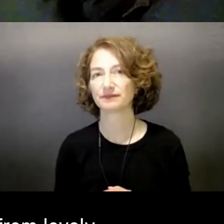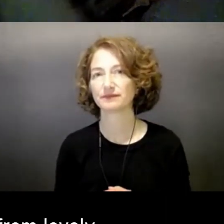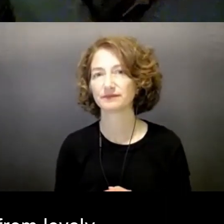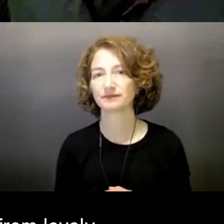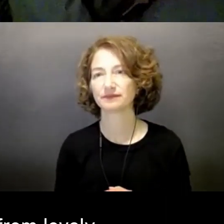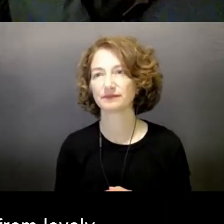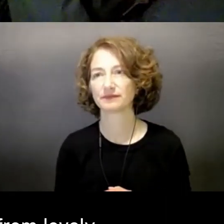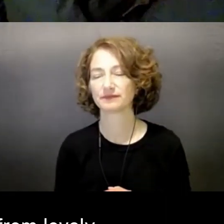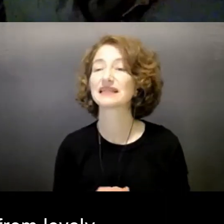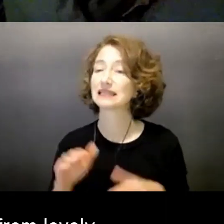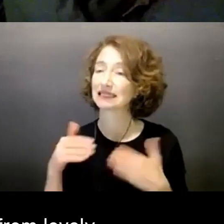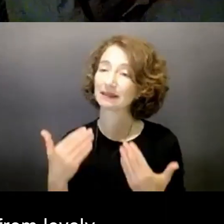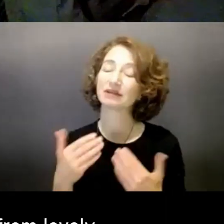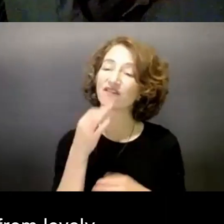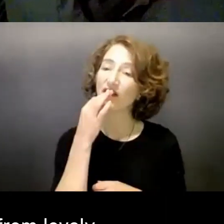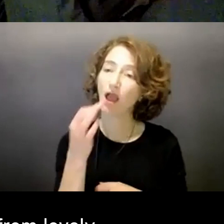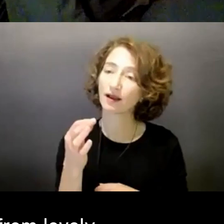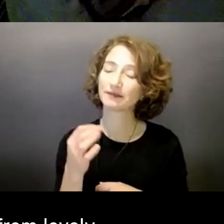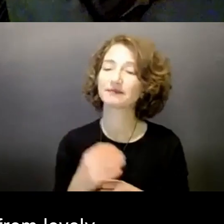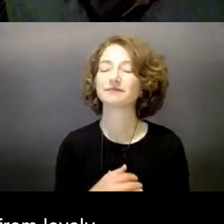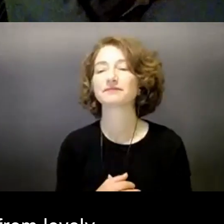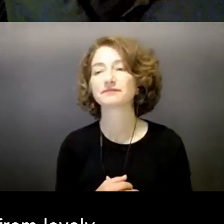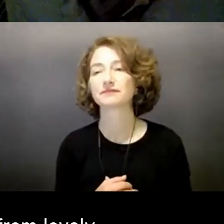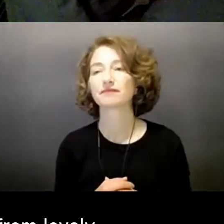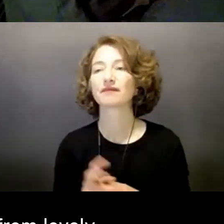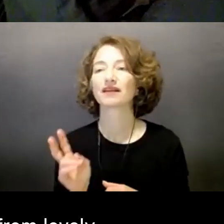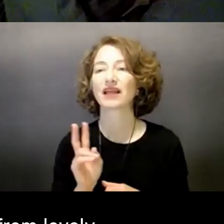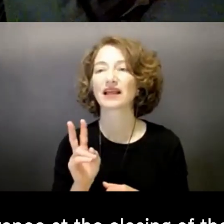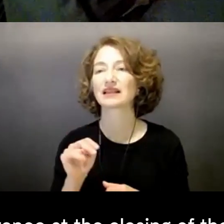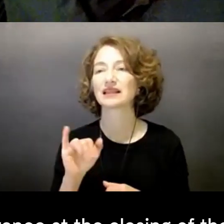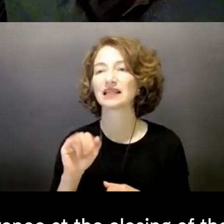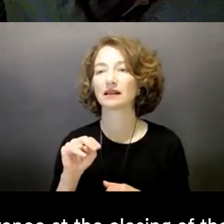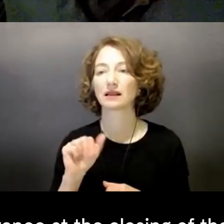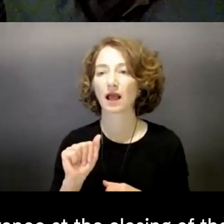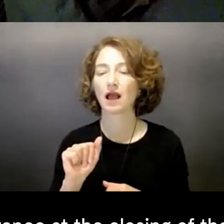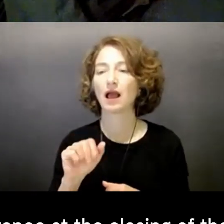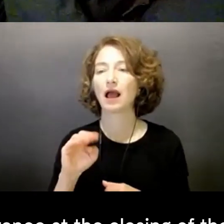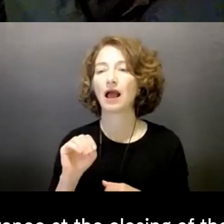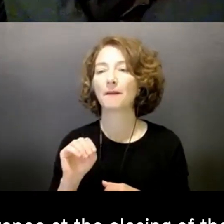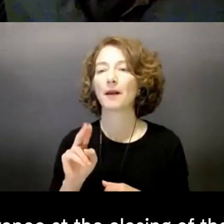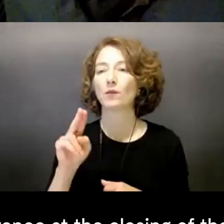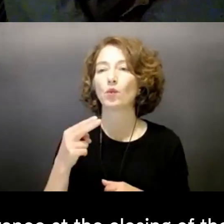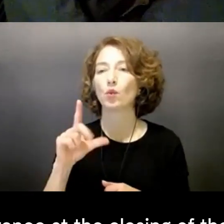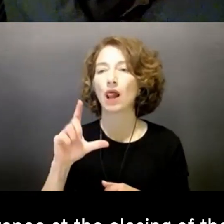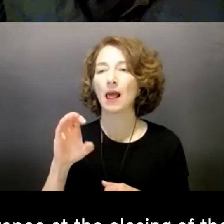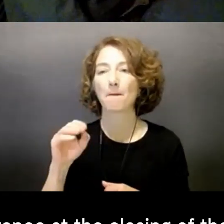We got a question from lovely Nina Mühlemann, who will also be part of the conference